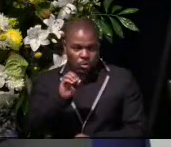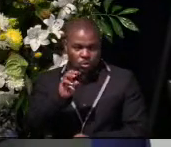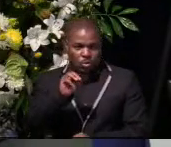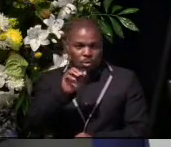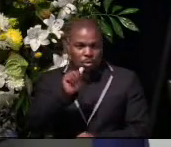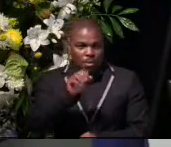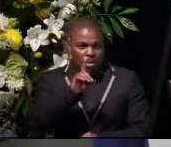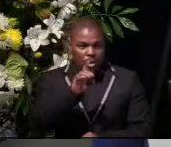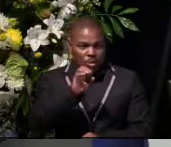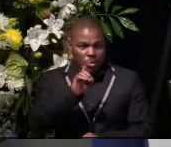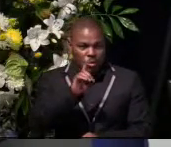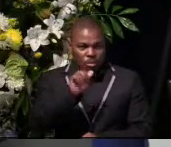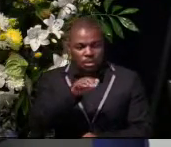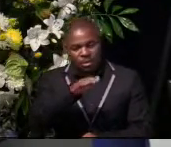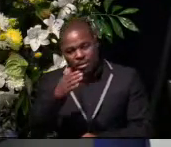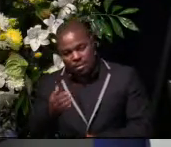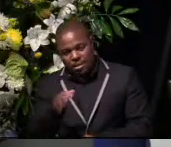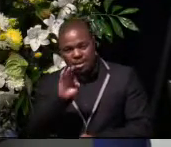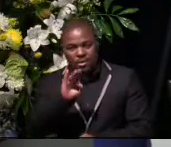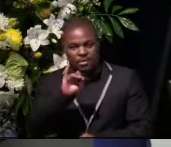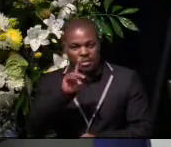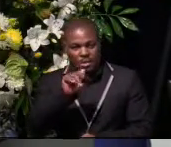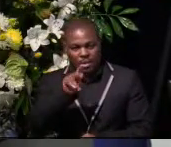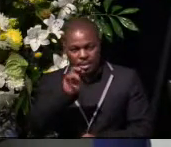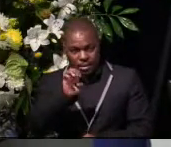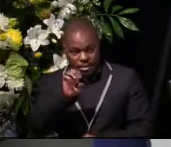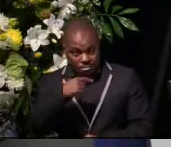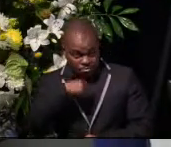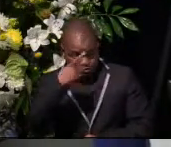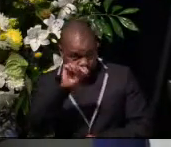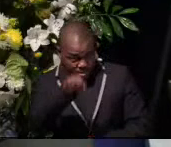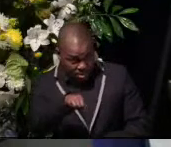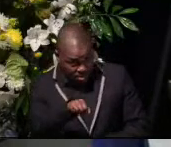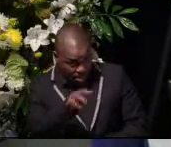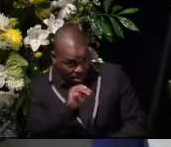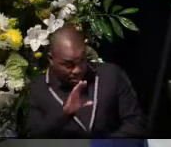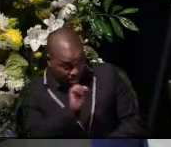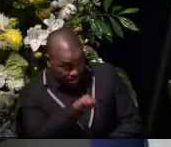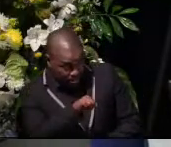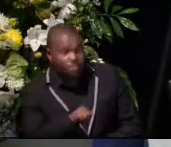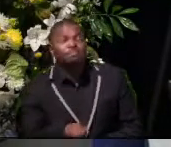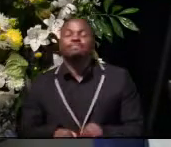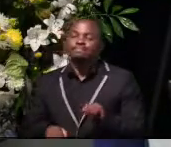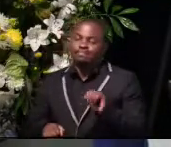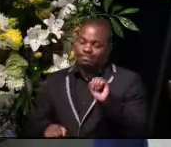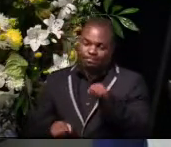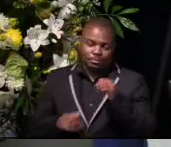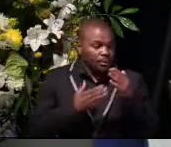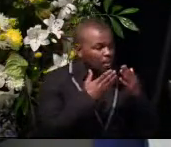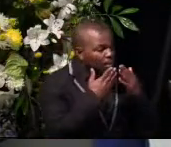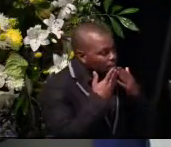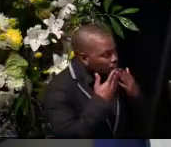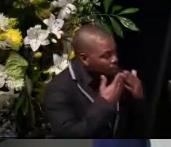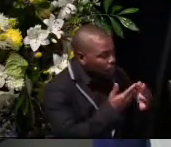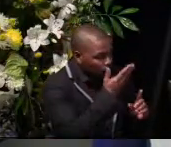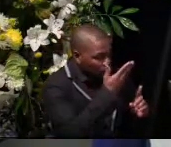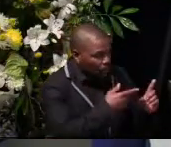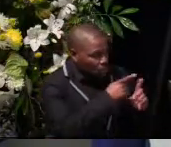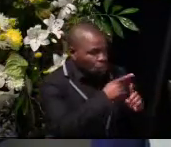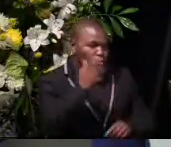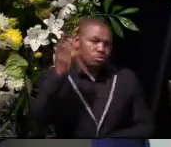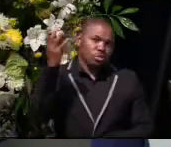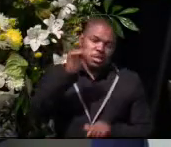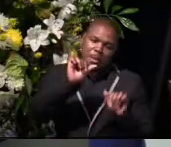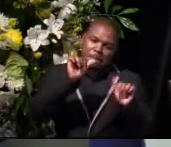I said it right let me see thank you very much for giving us a